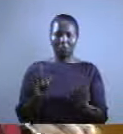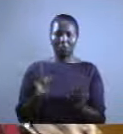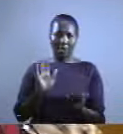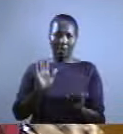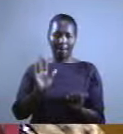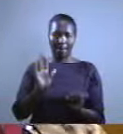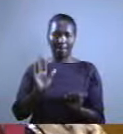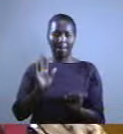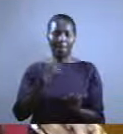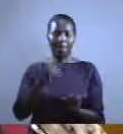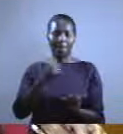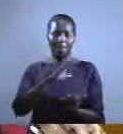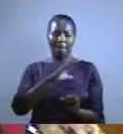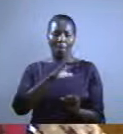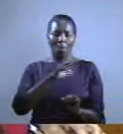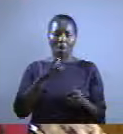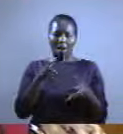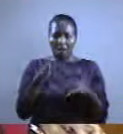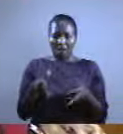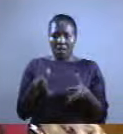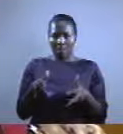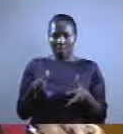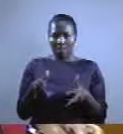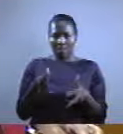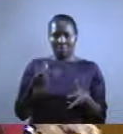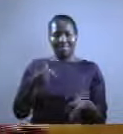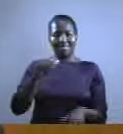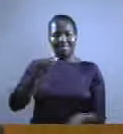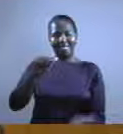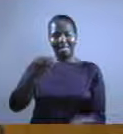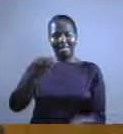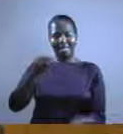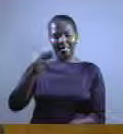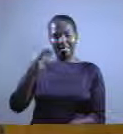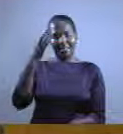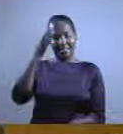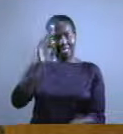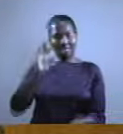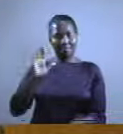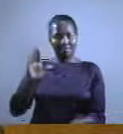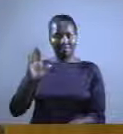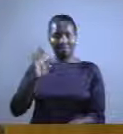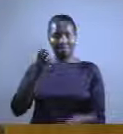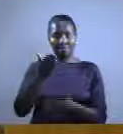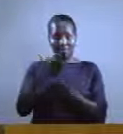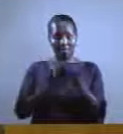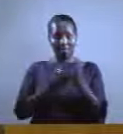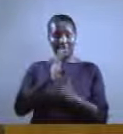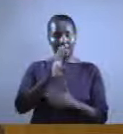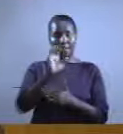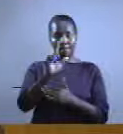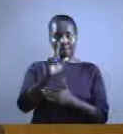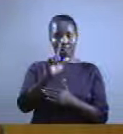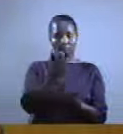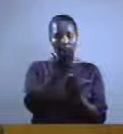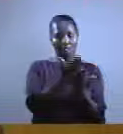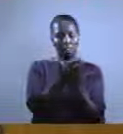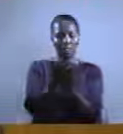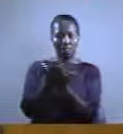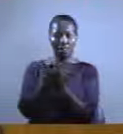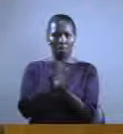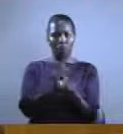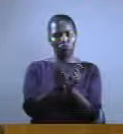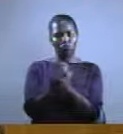reason why why the ANC-led government were to make the amendments on these two bills, which